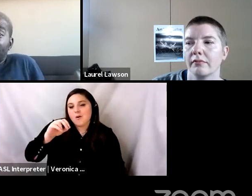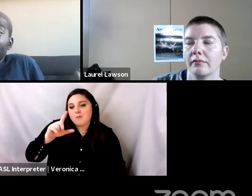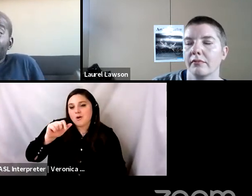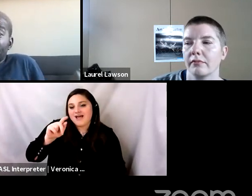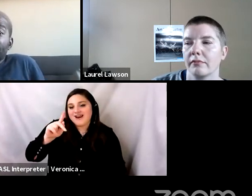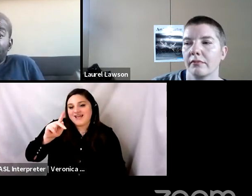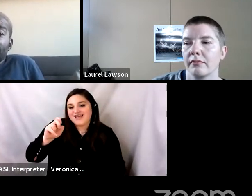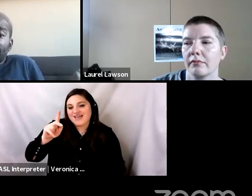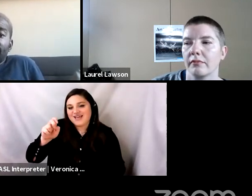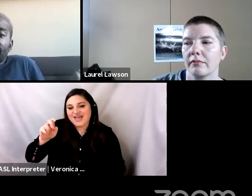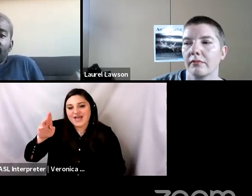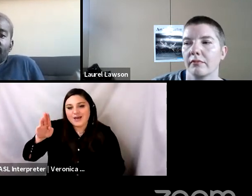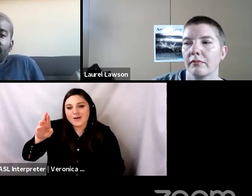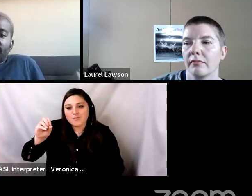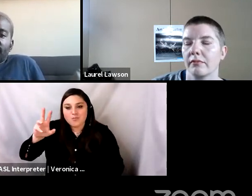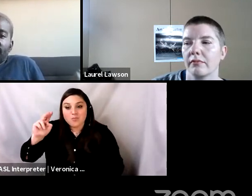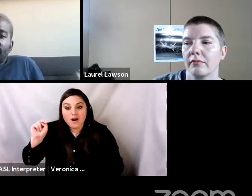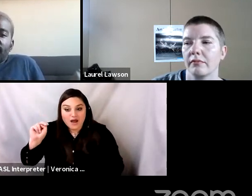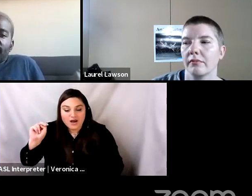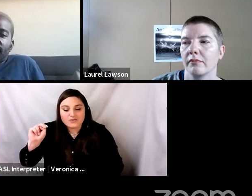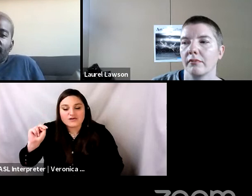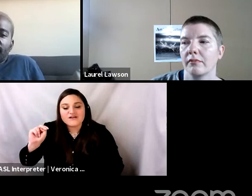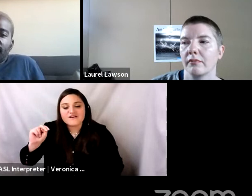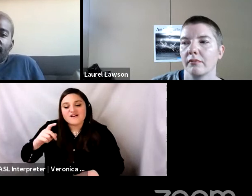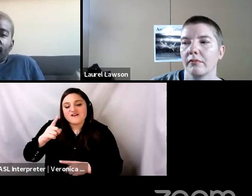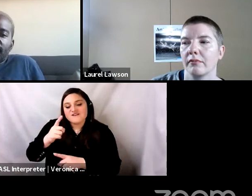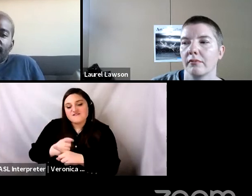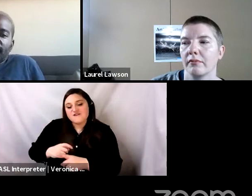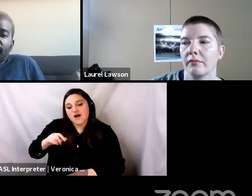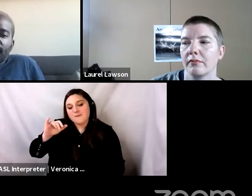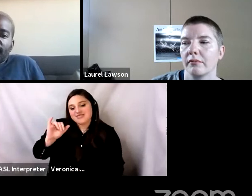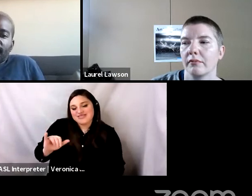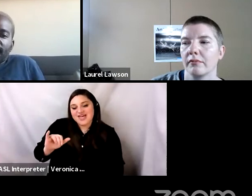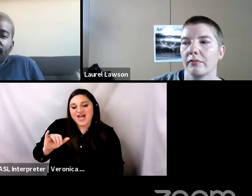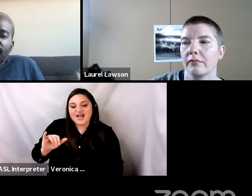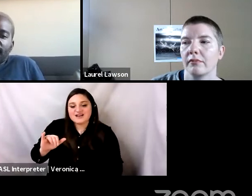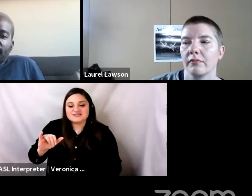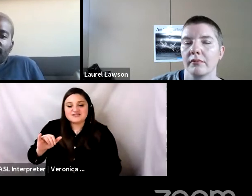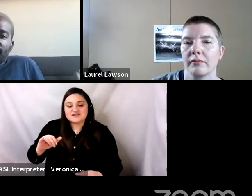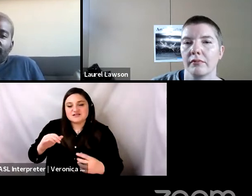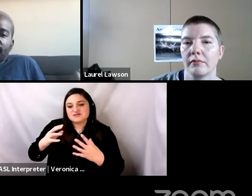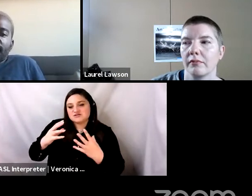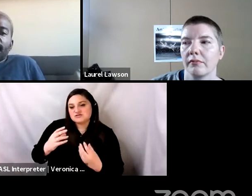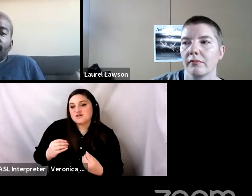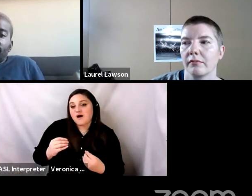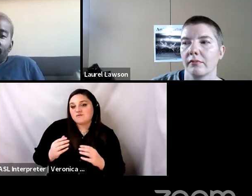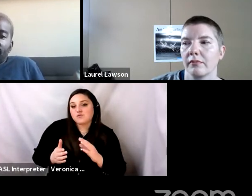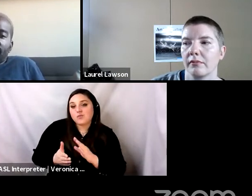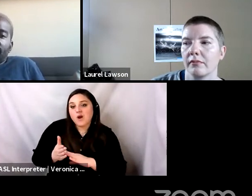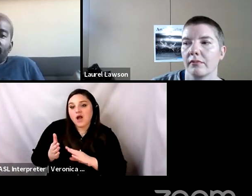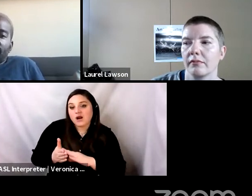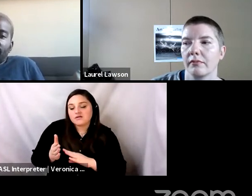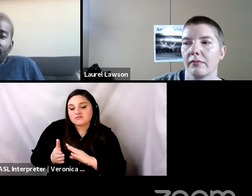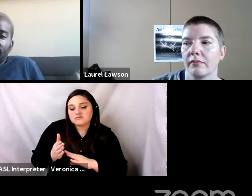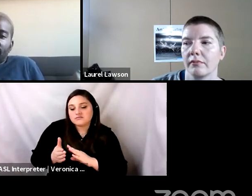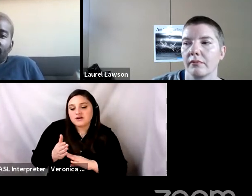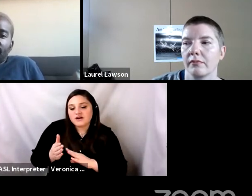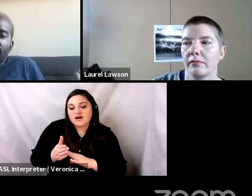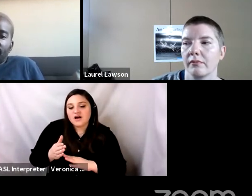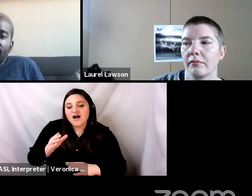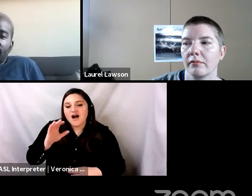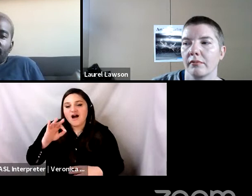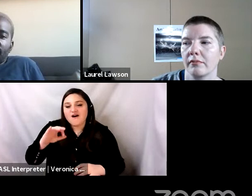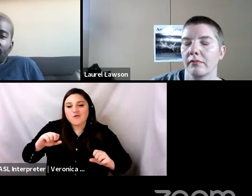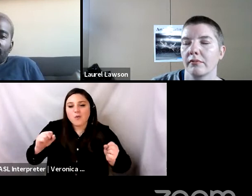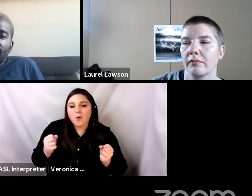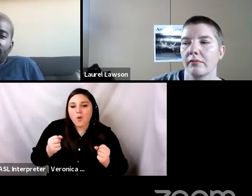Rotations. And a lot of that has been inviting disabled dancers and teachers,